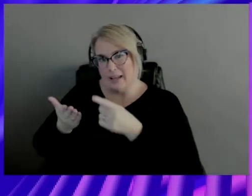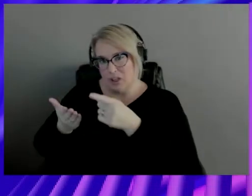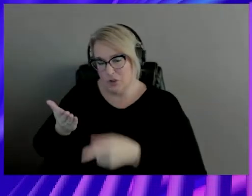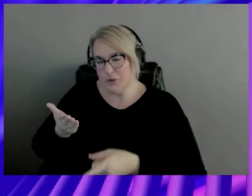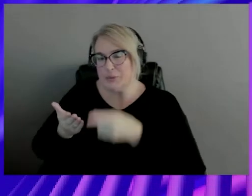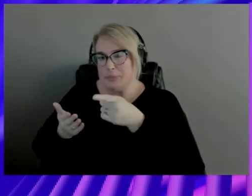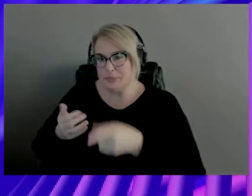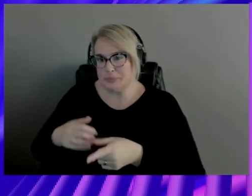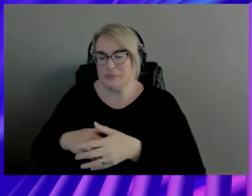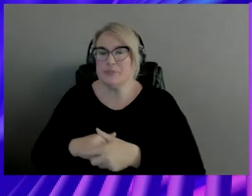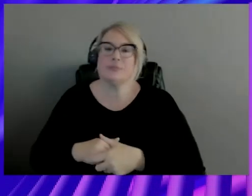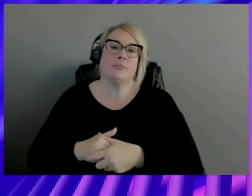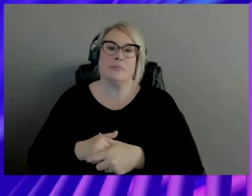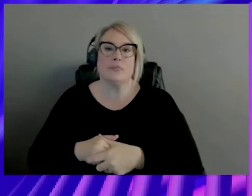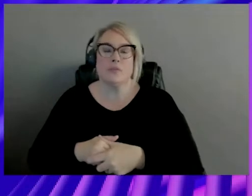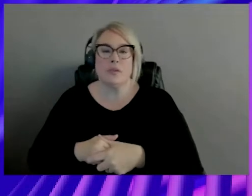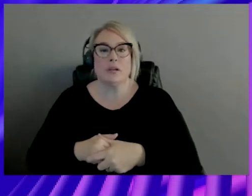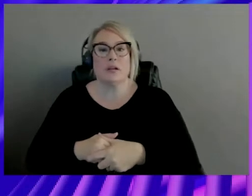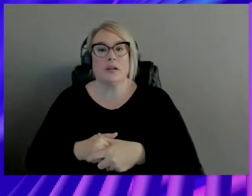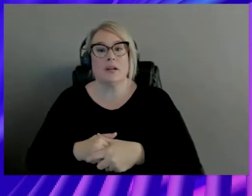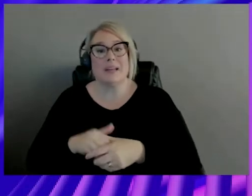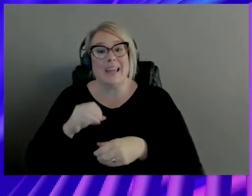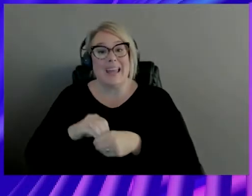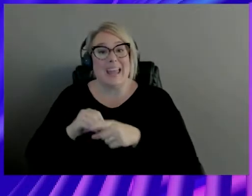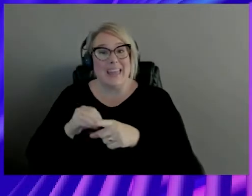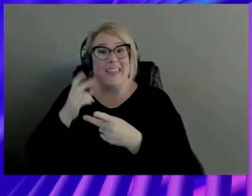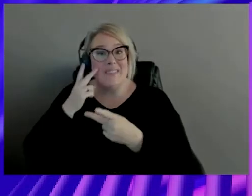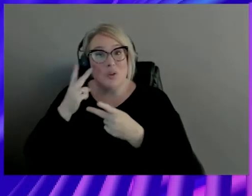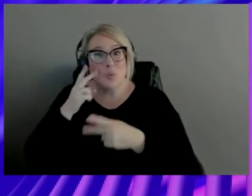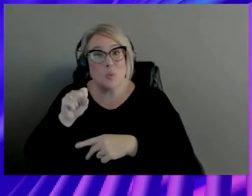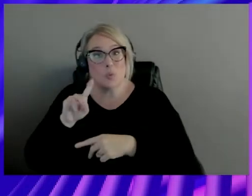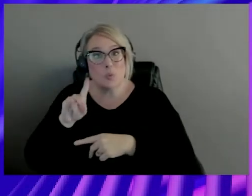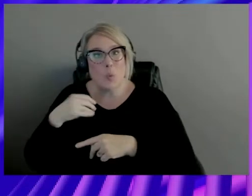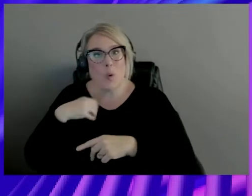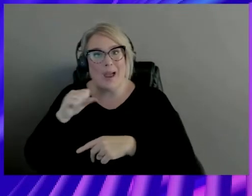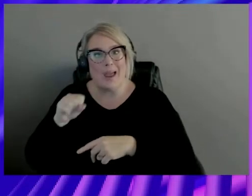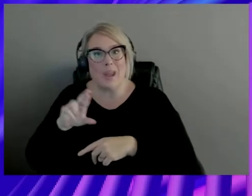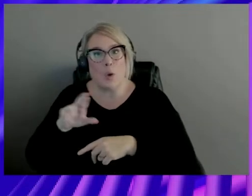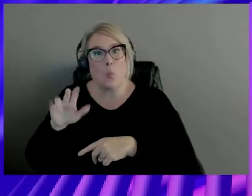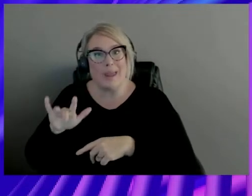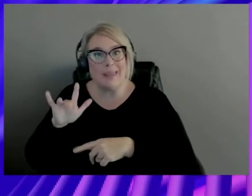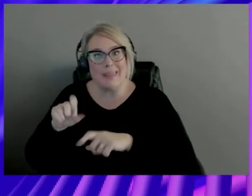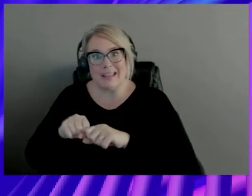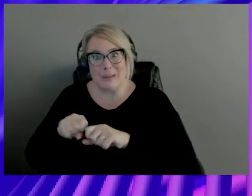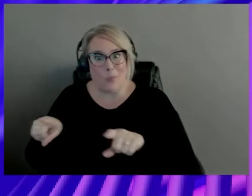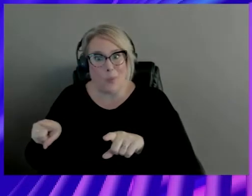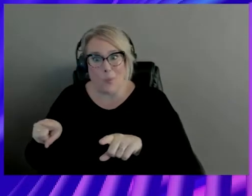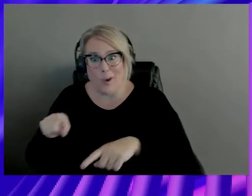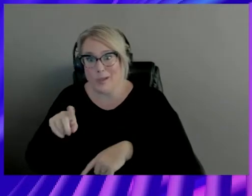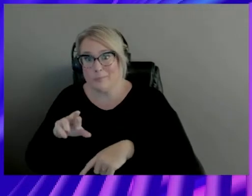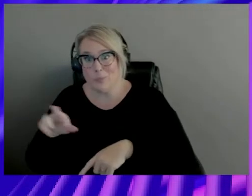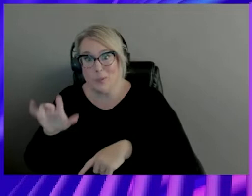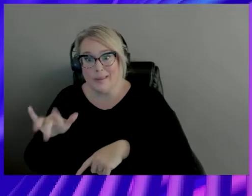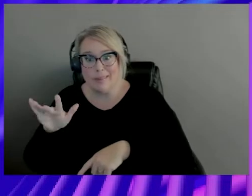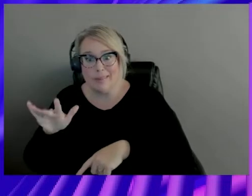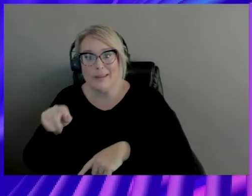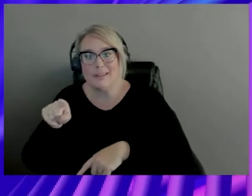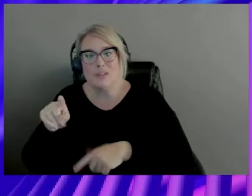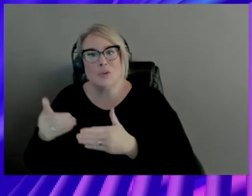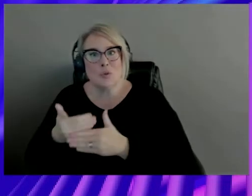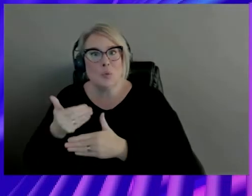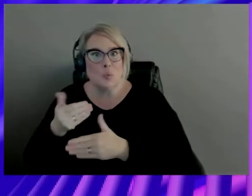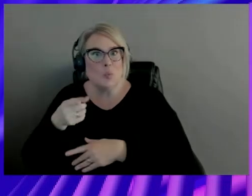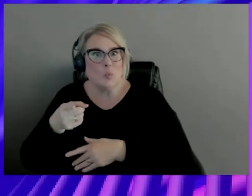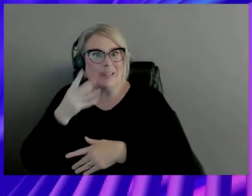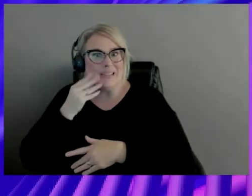So in Visual Studio, I could start right-click deploying right now by just going over here, and this is our new experience, the publish to